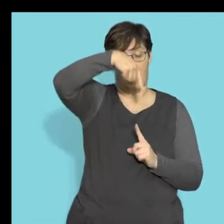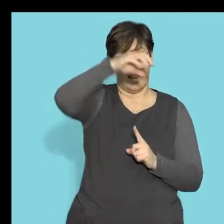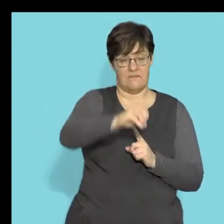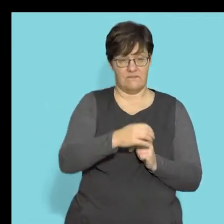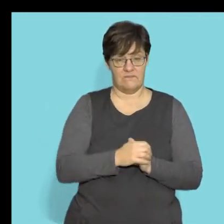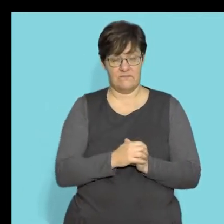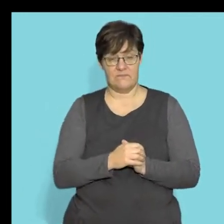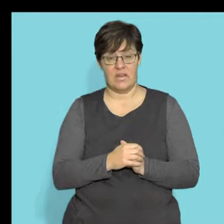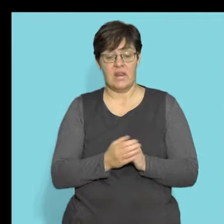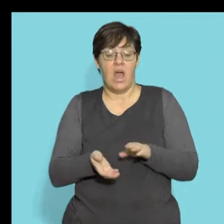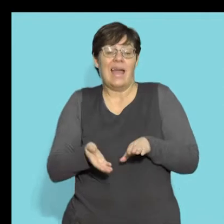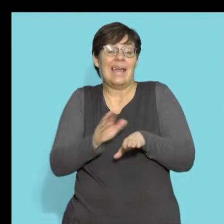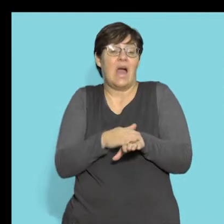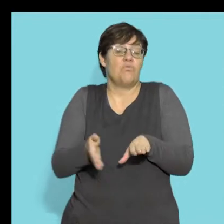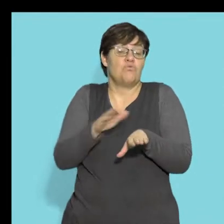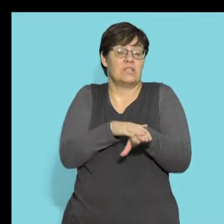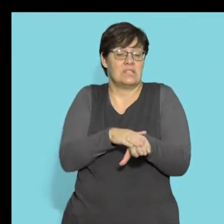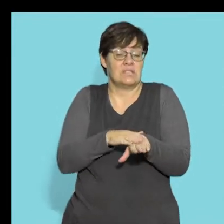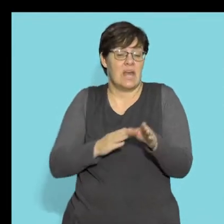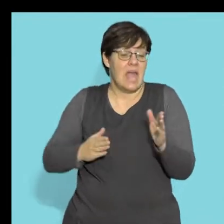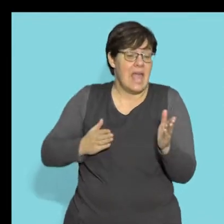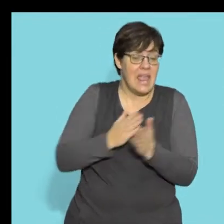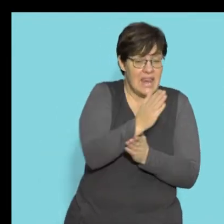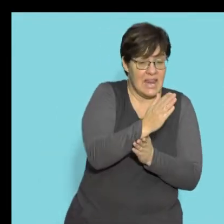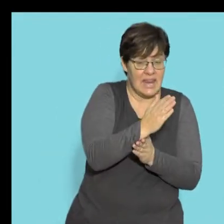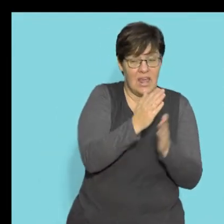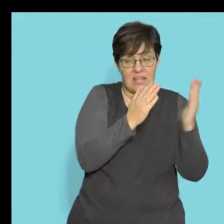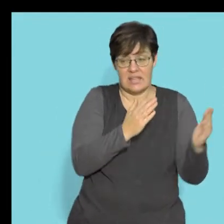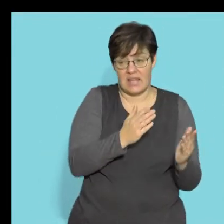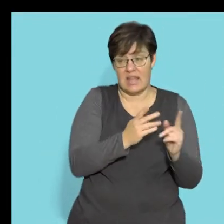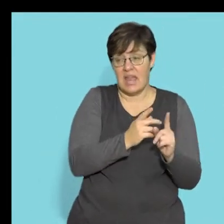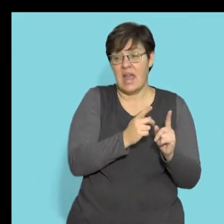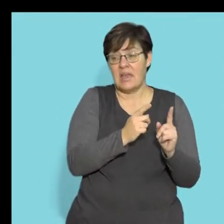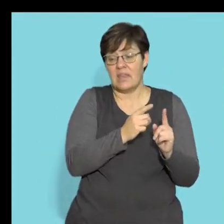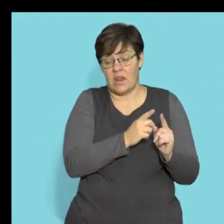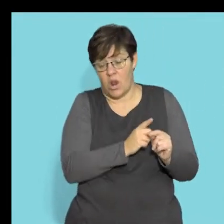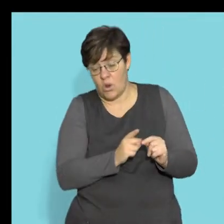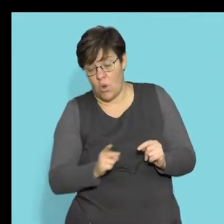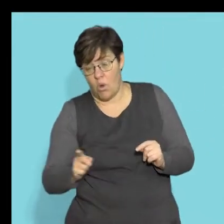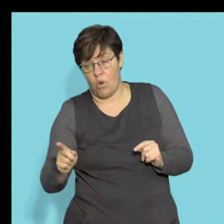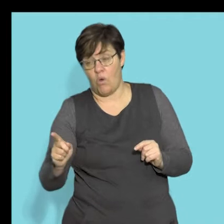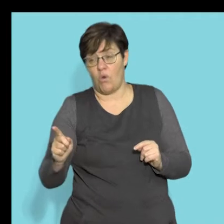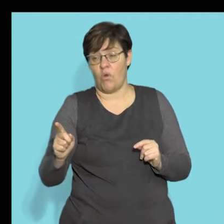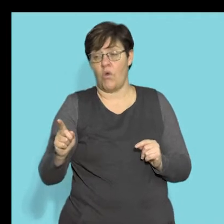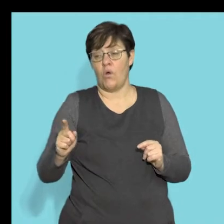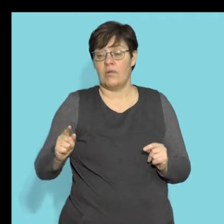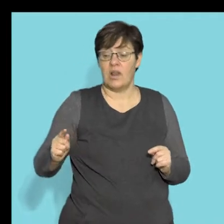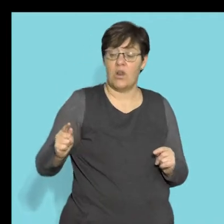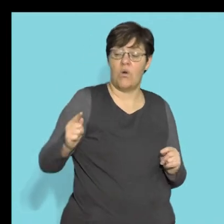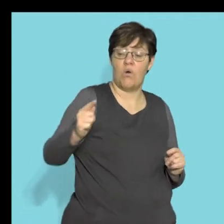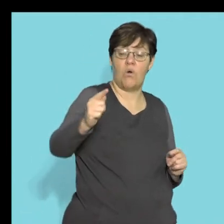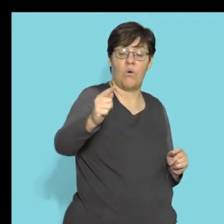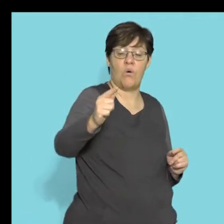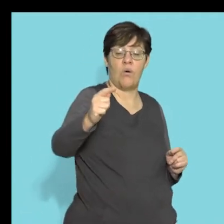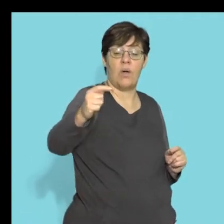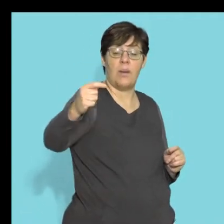coil in the middle, and it's got the current that is going in on this side, and it's going along that way,